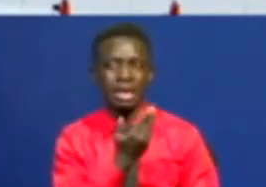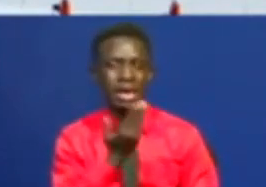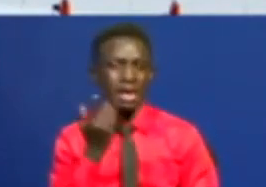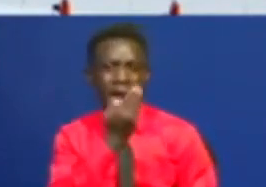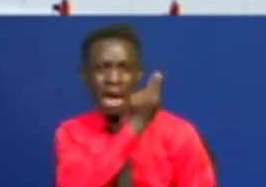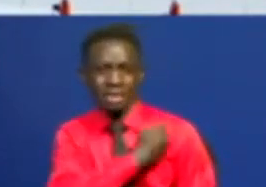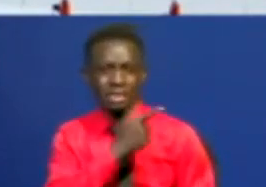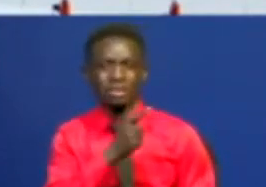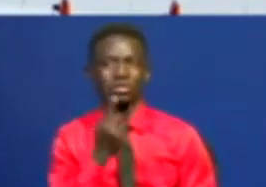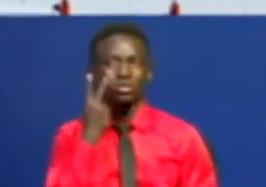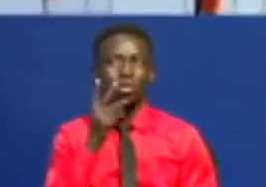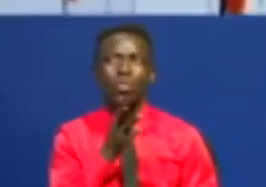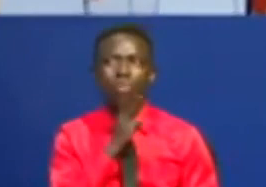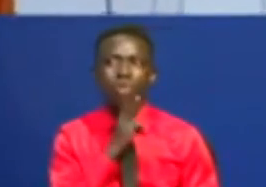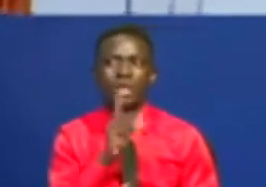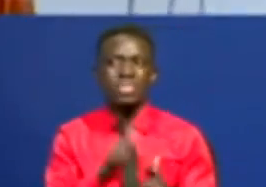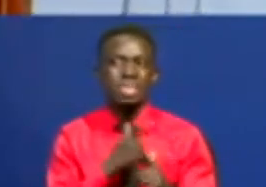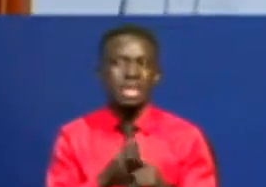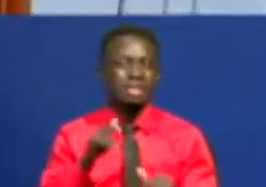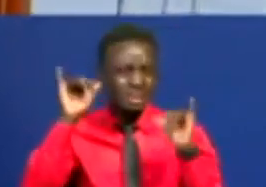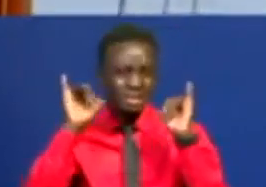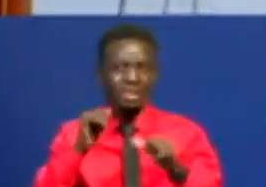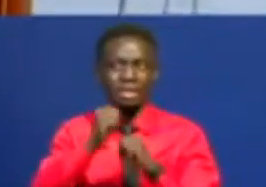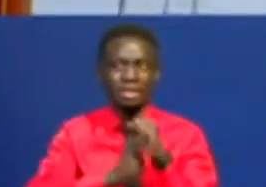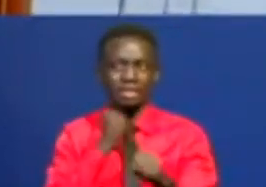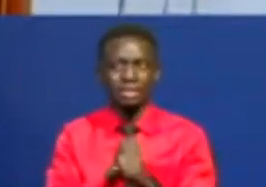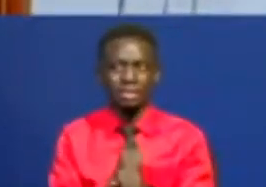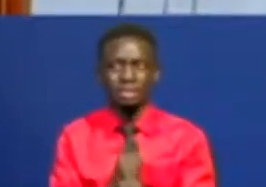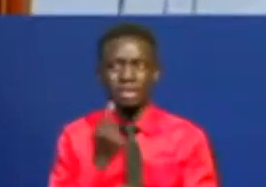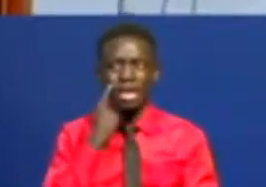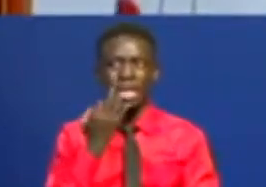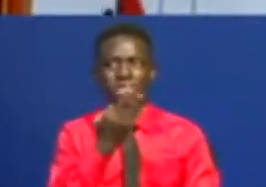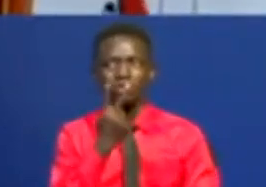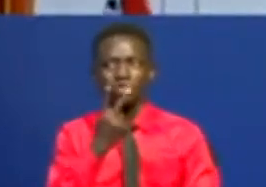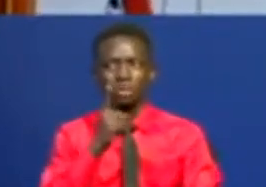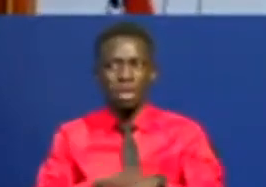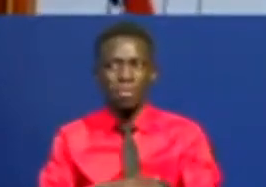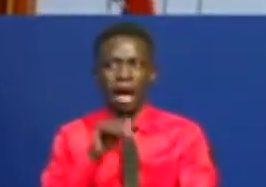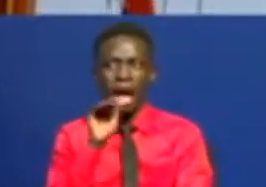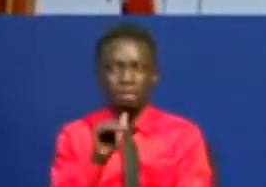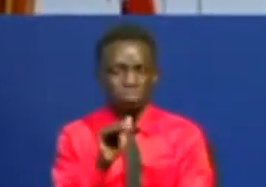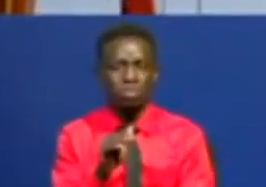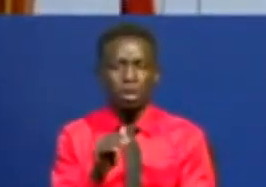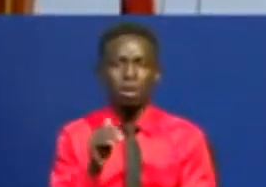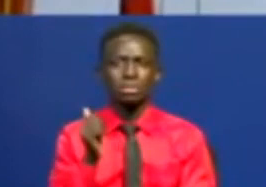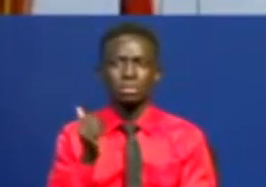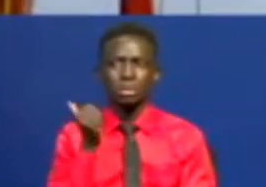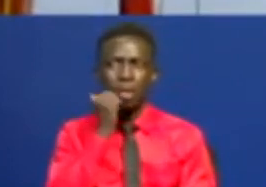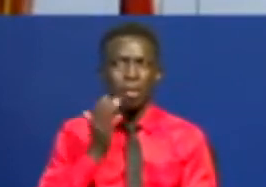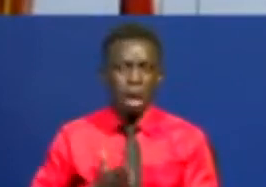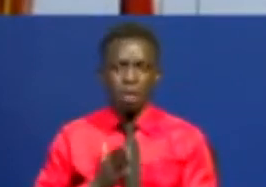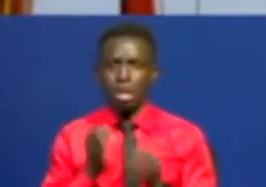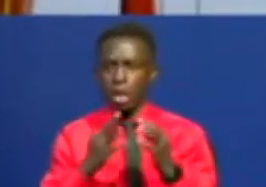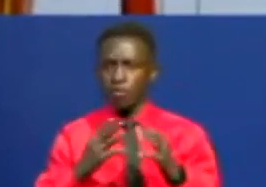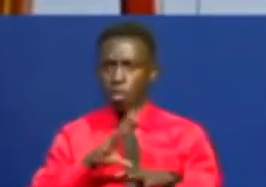be exposed to the water and then be there for years. Like 2 to 3 times, you always ask the patient if he's feeling comfortable. If it's too tight, it